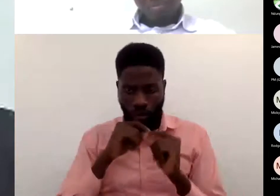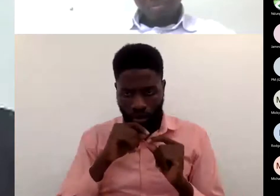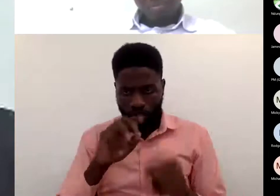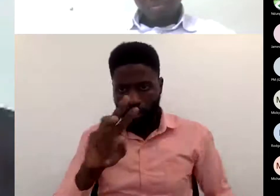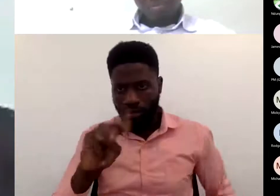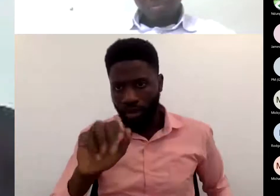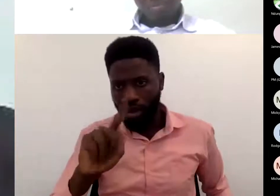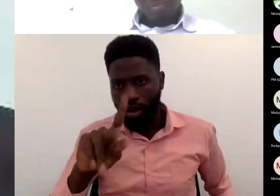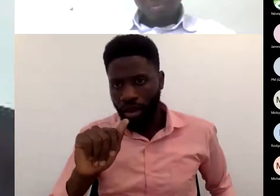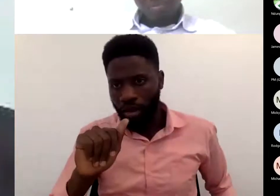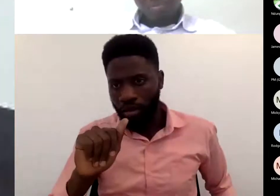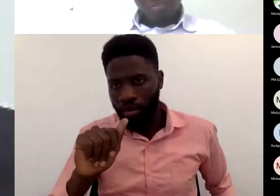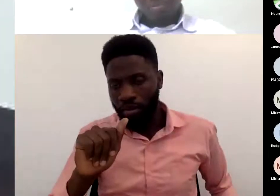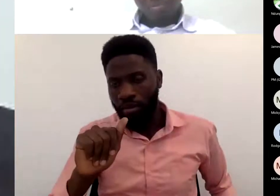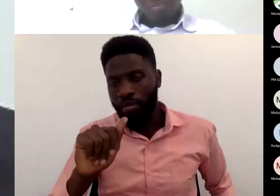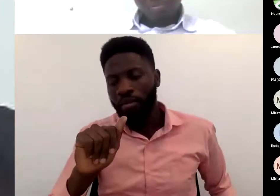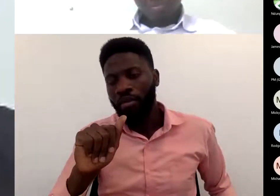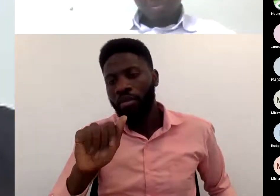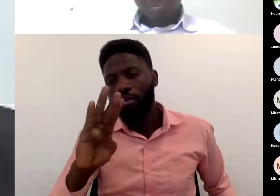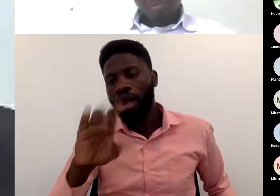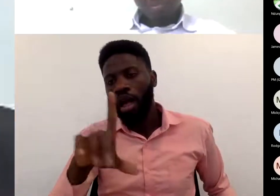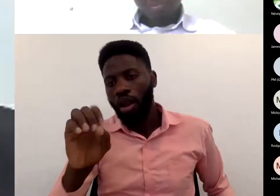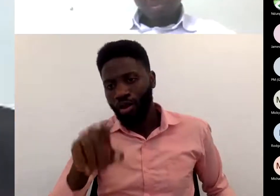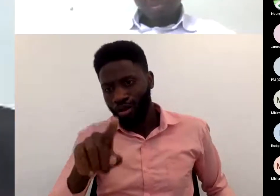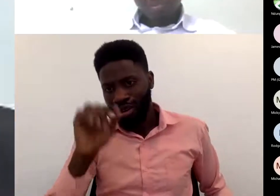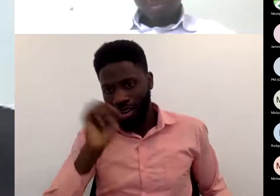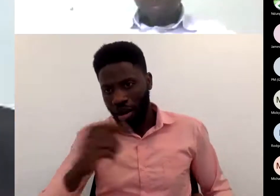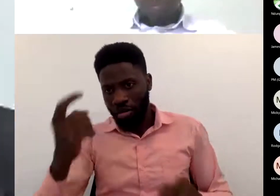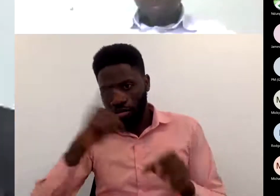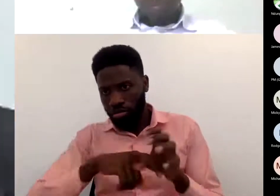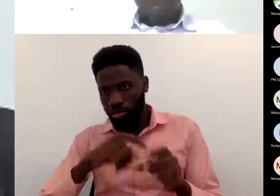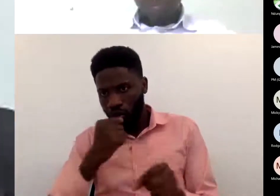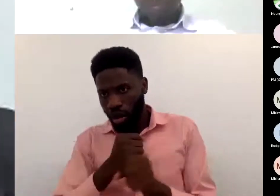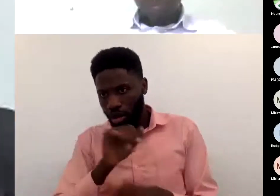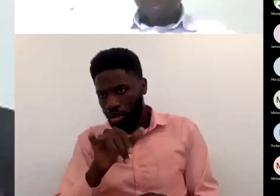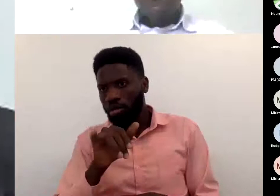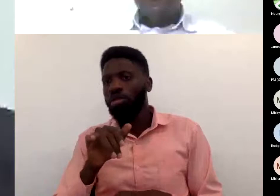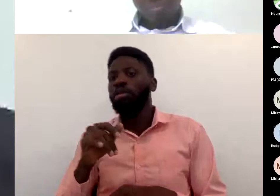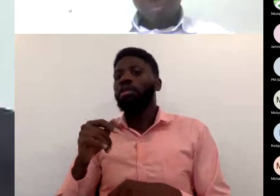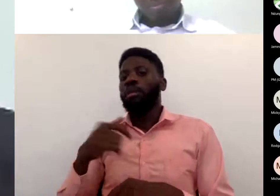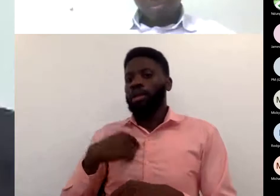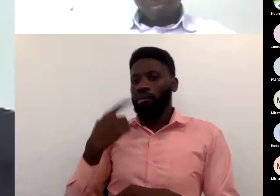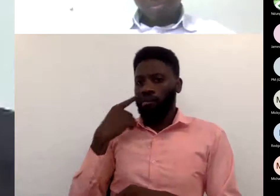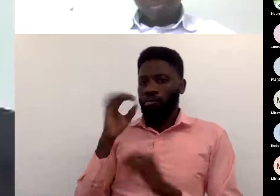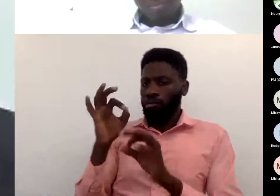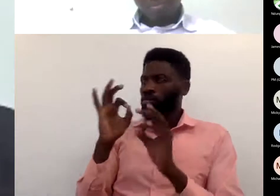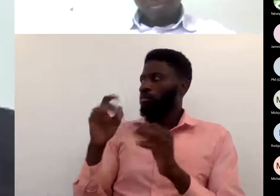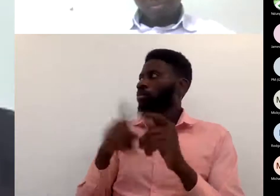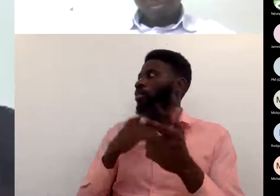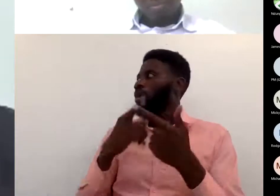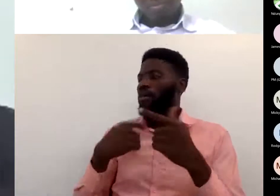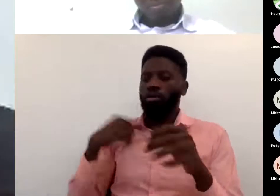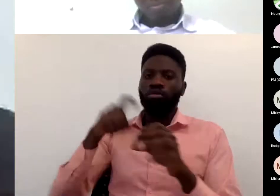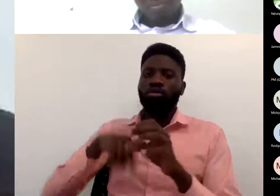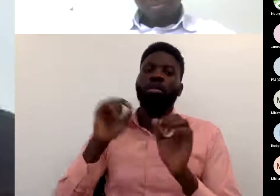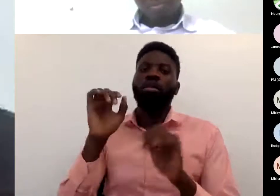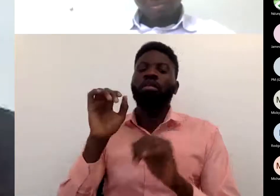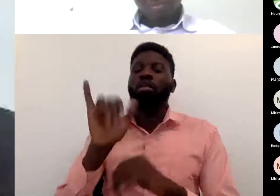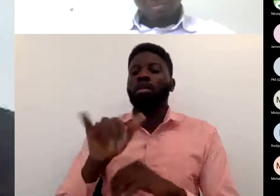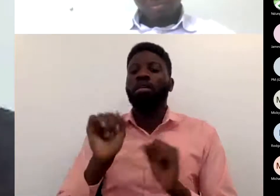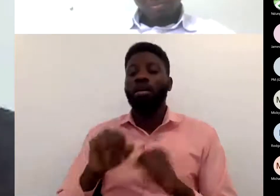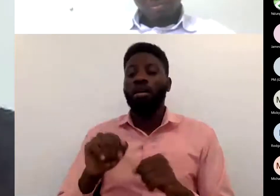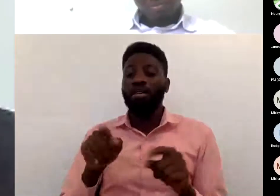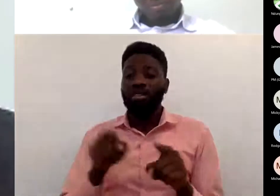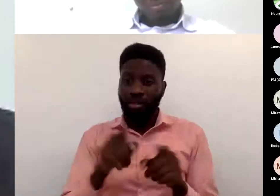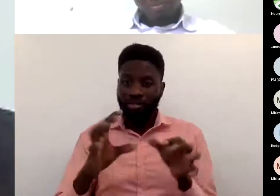be interested in? And obviously, if it's an interesting enough role, I would take it on. So build your connections, even at a university